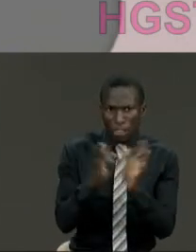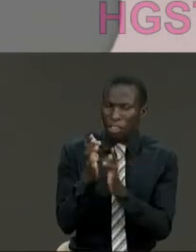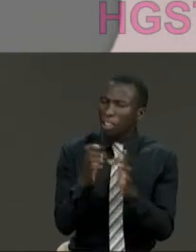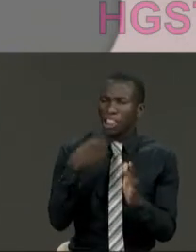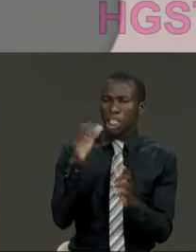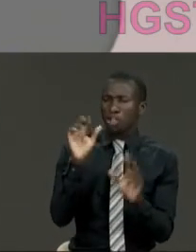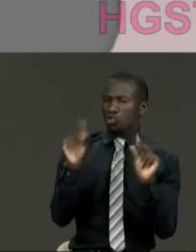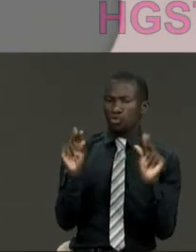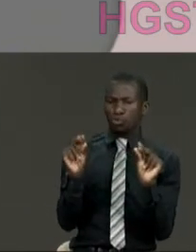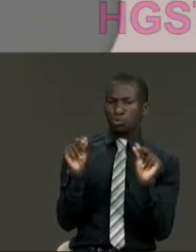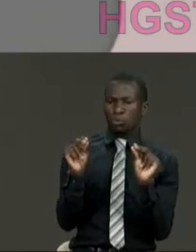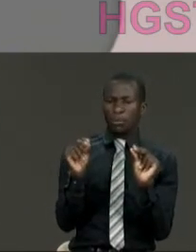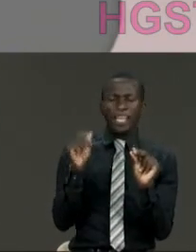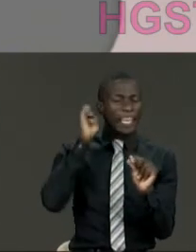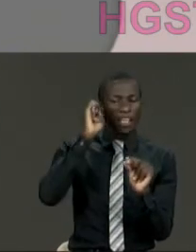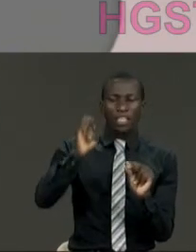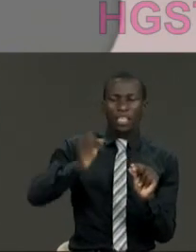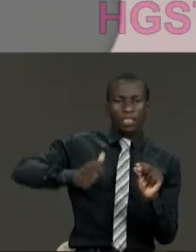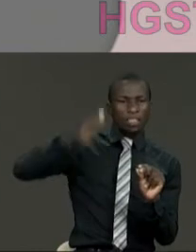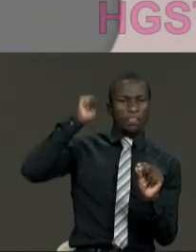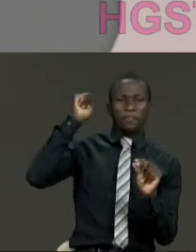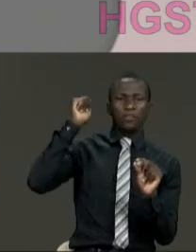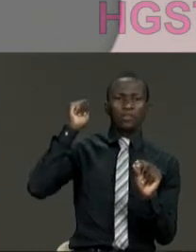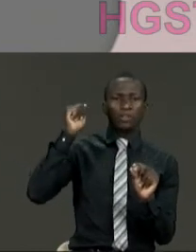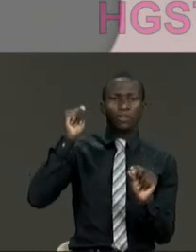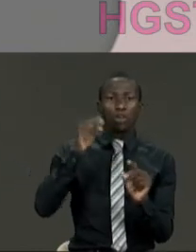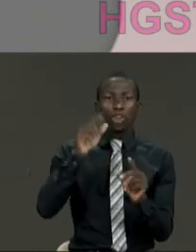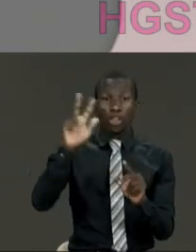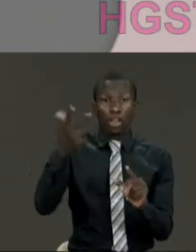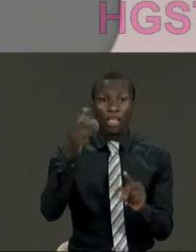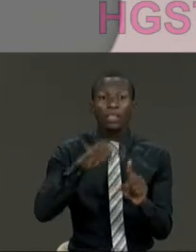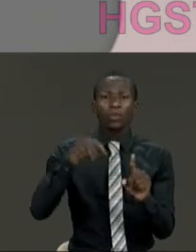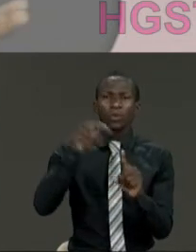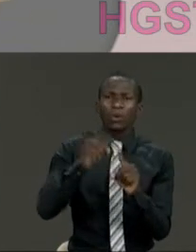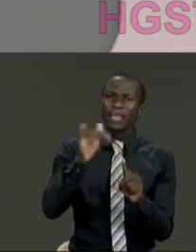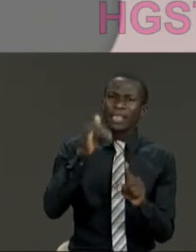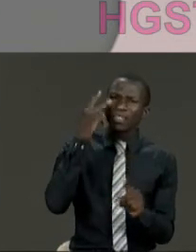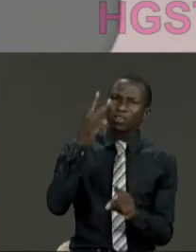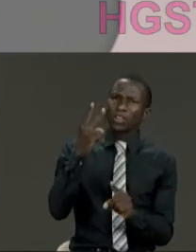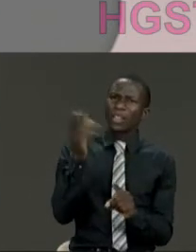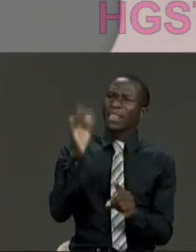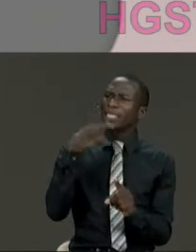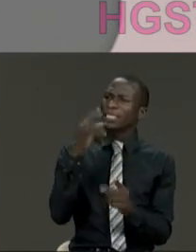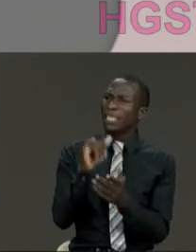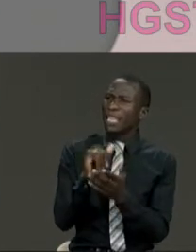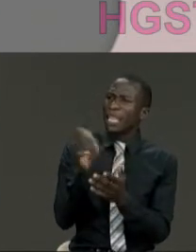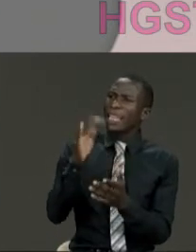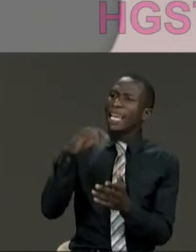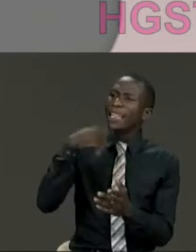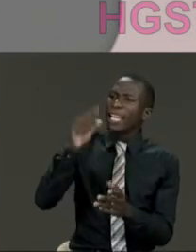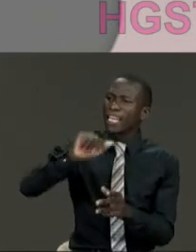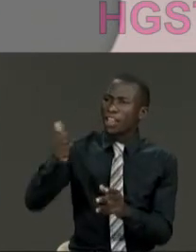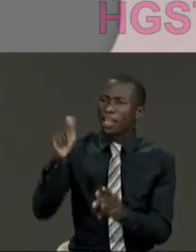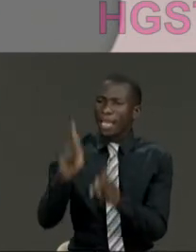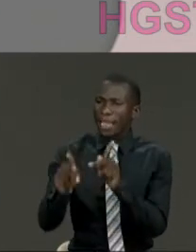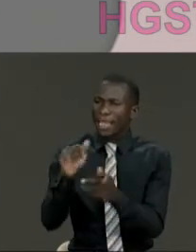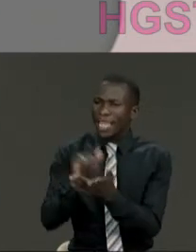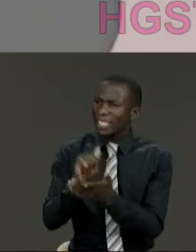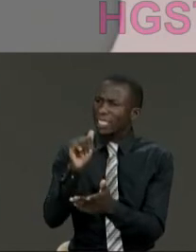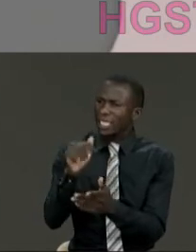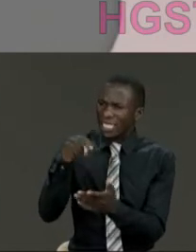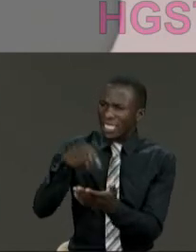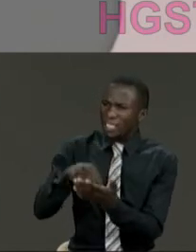Jesus," he refused. Thirdly, when he saw something, he said, They were telling others that this man had been with